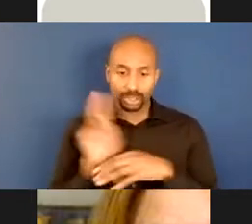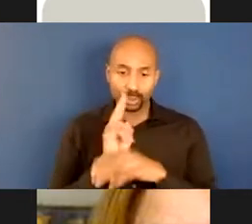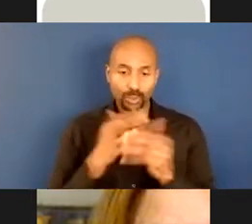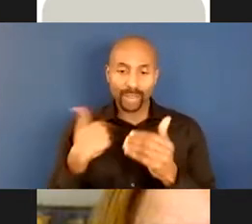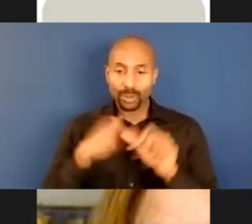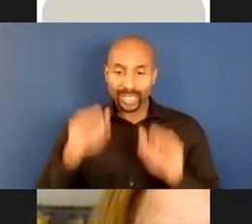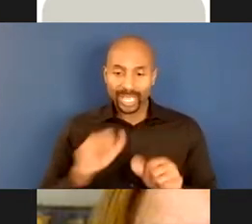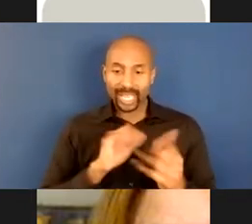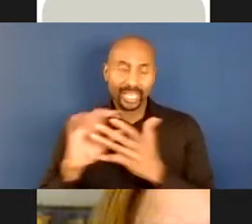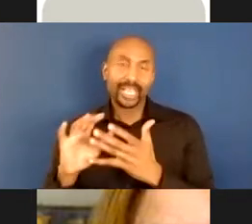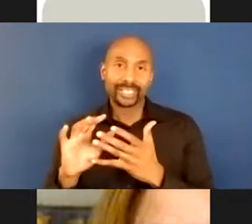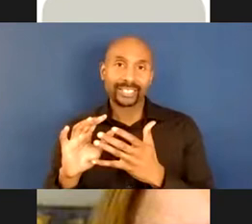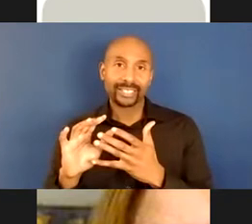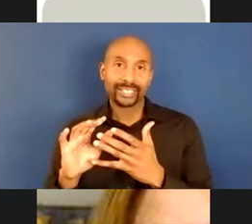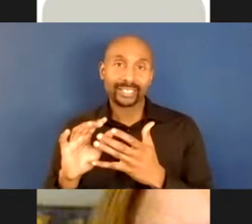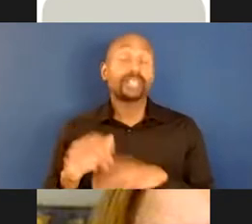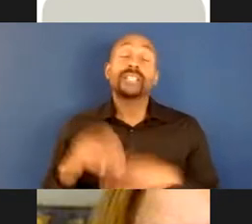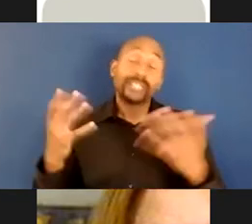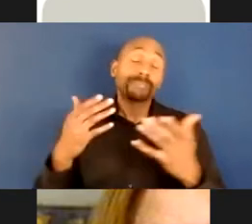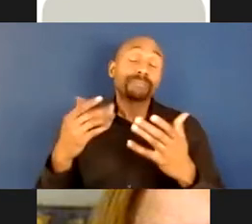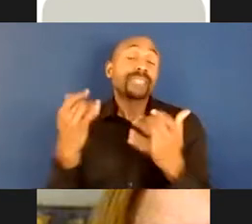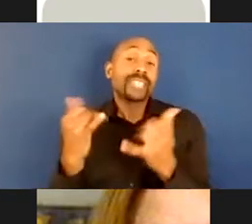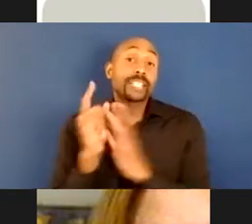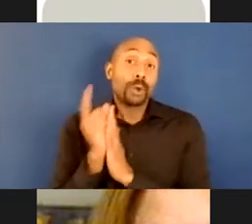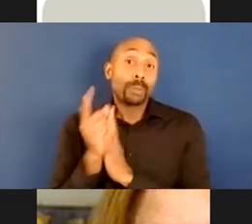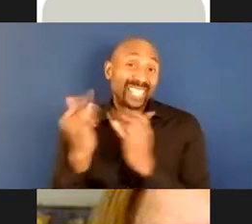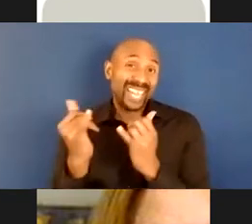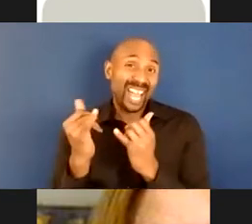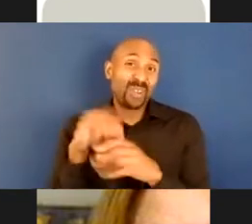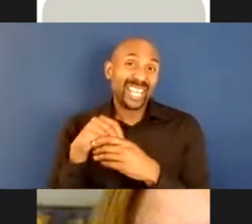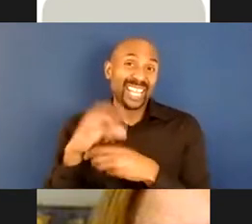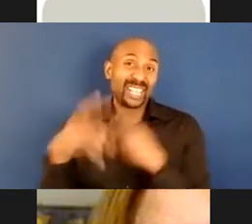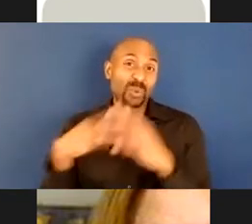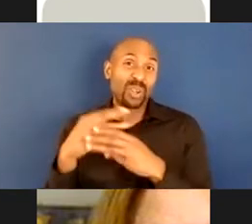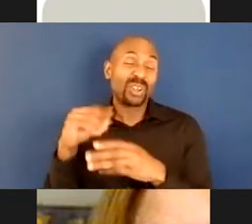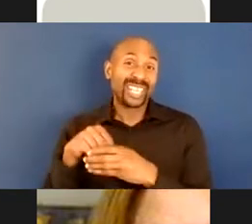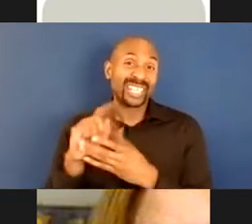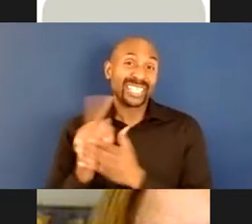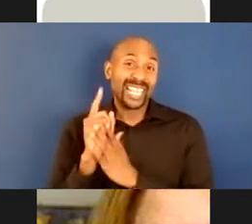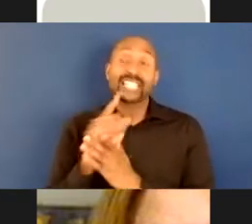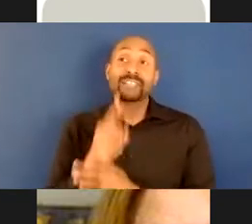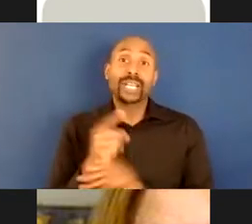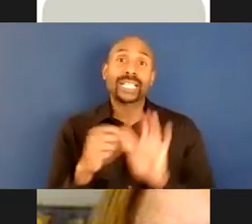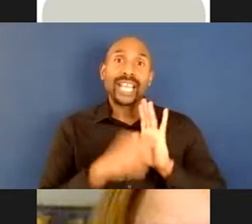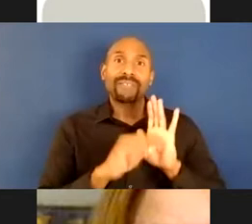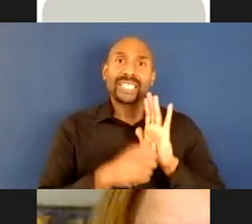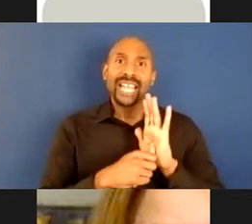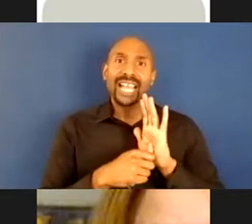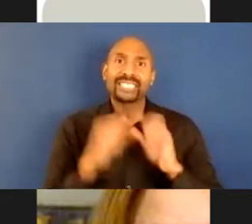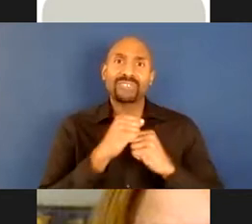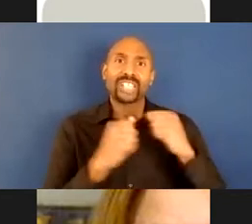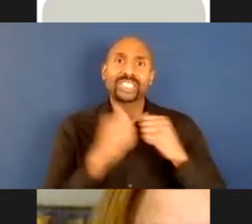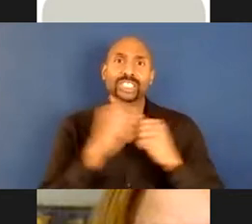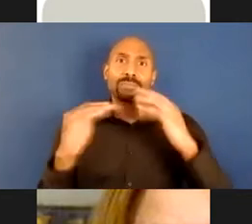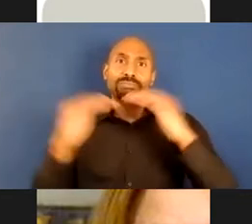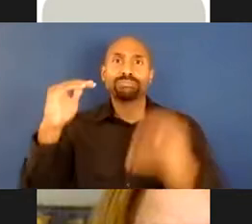has highlighted the challenges of these structures, these inequitable, discriminatory,